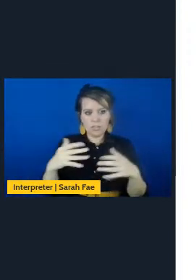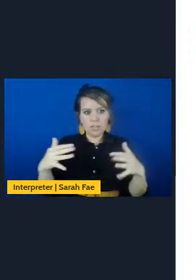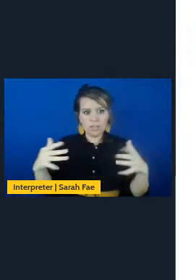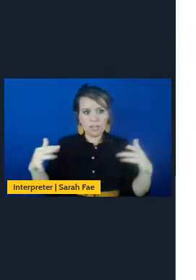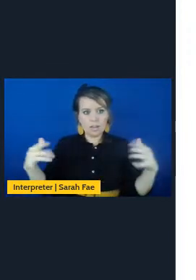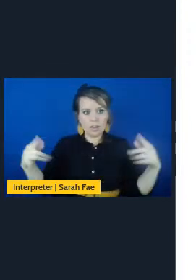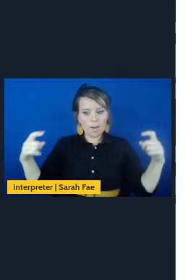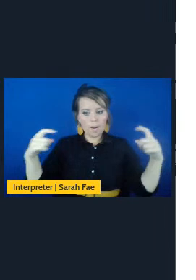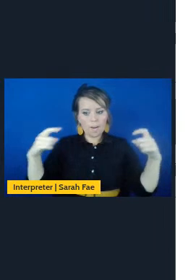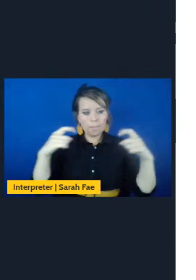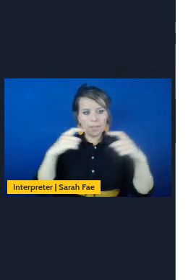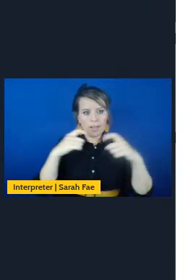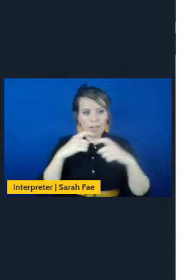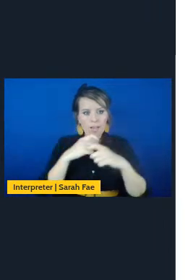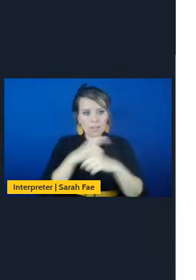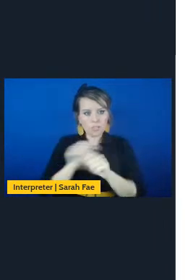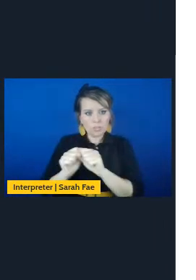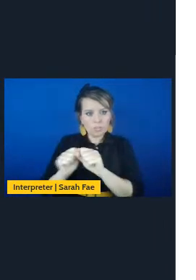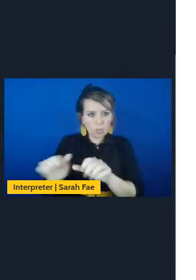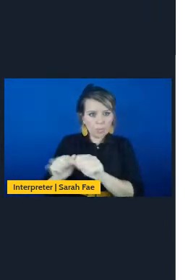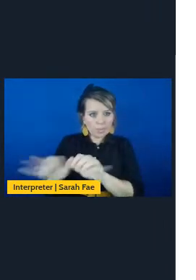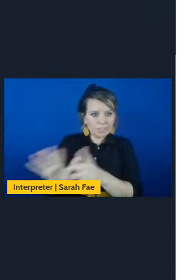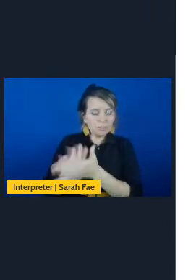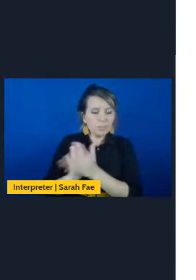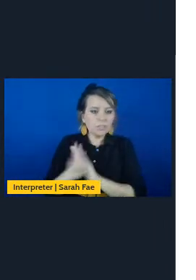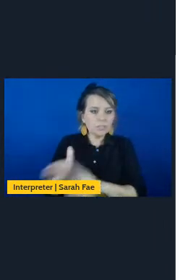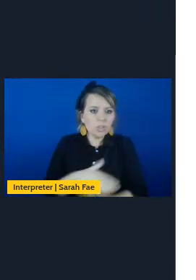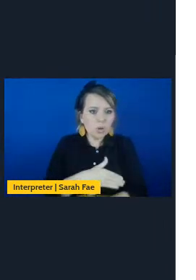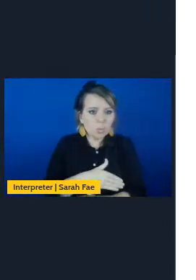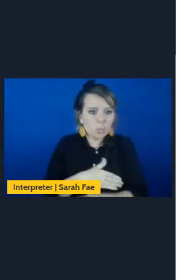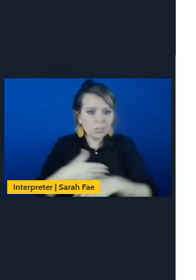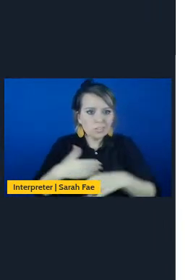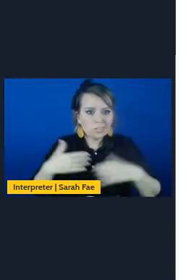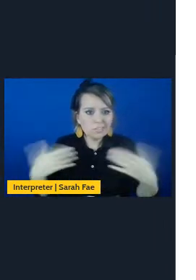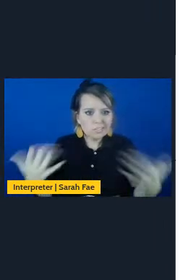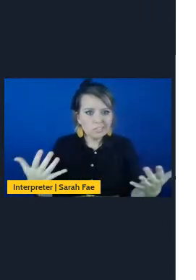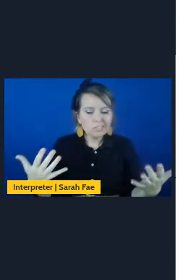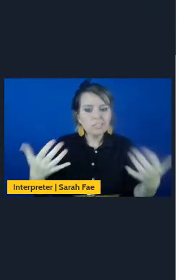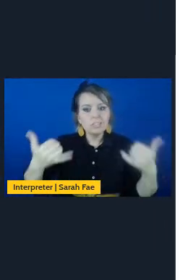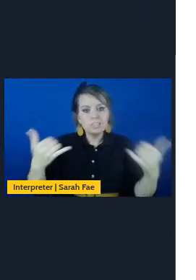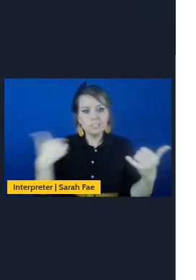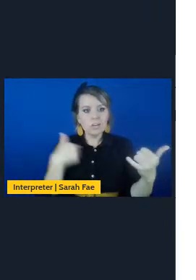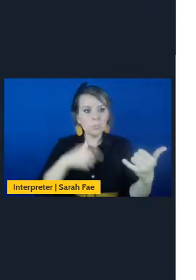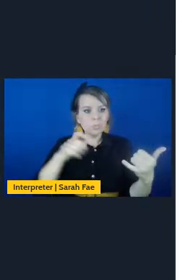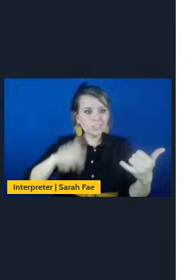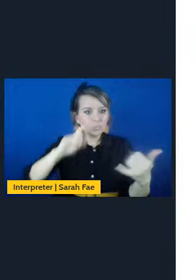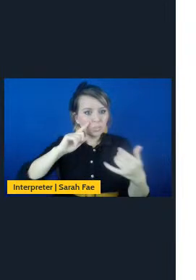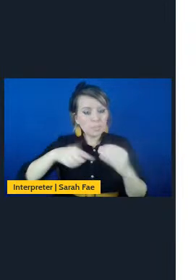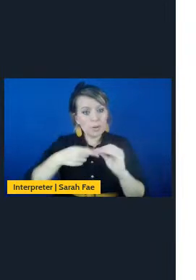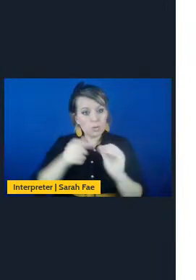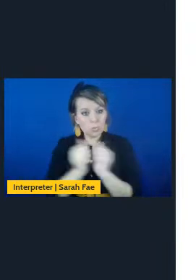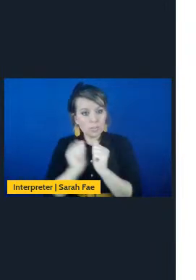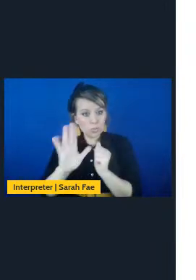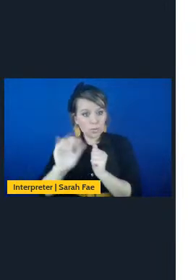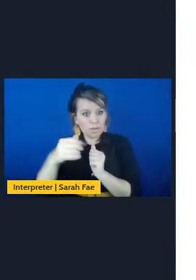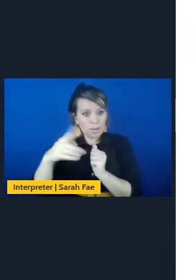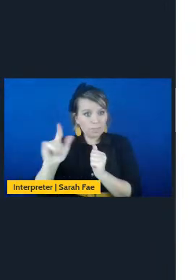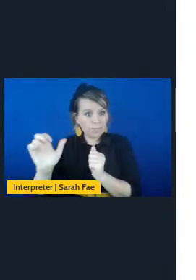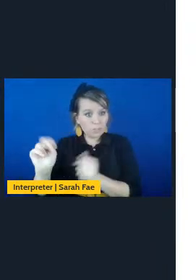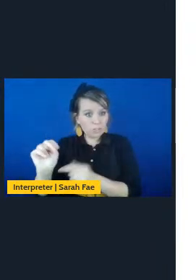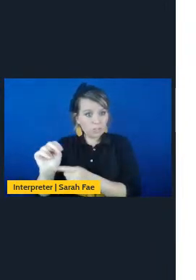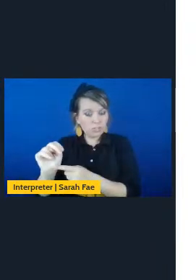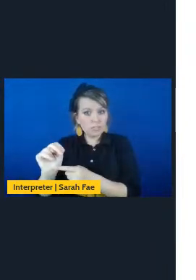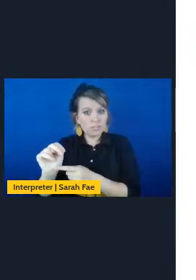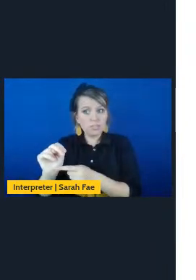become slow, your blast radius becomes bigger, and that's where you may want to think to split your application to